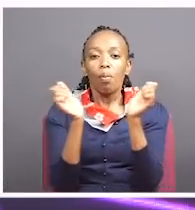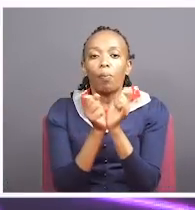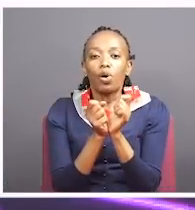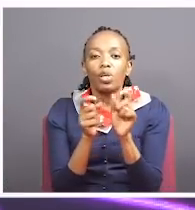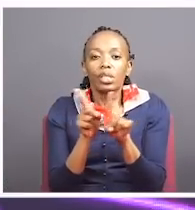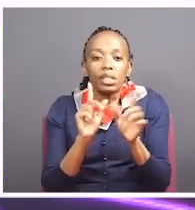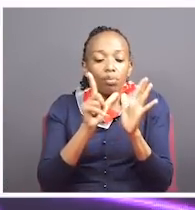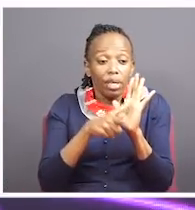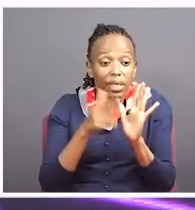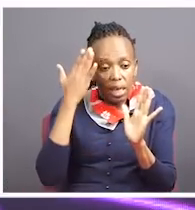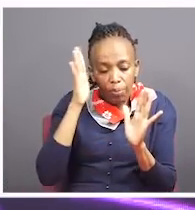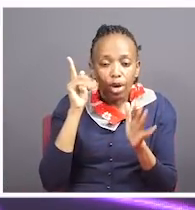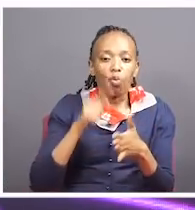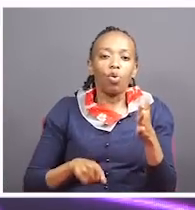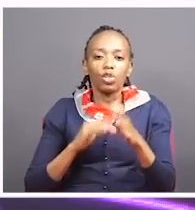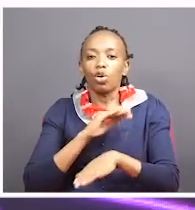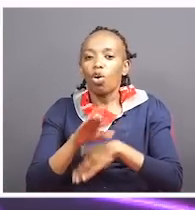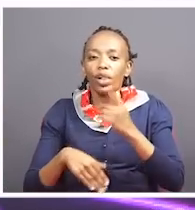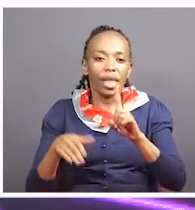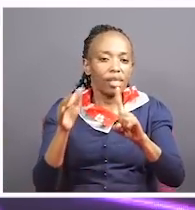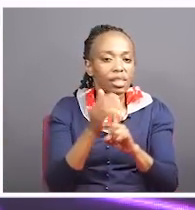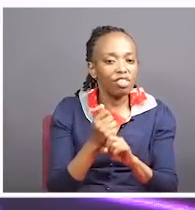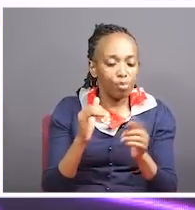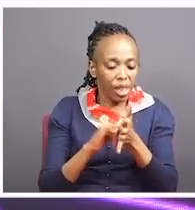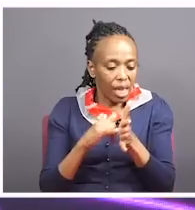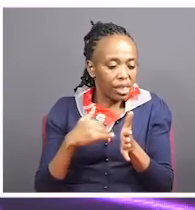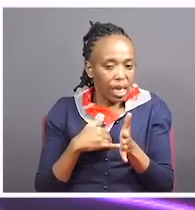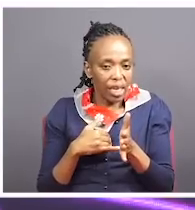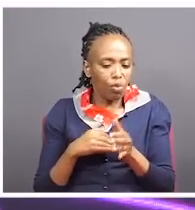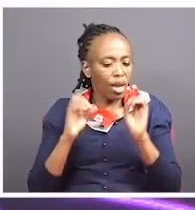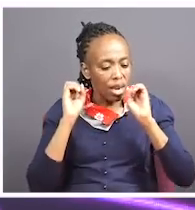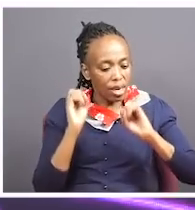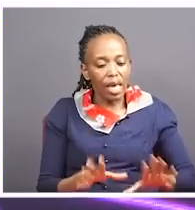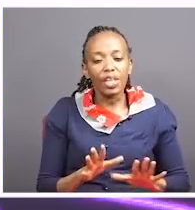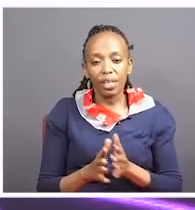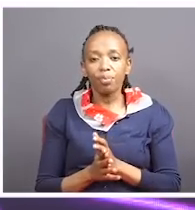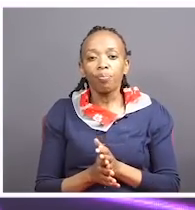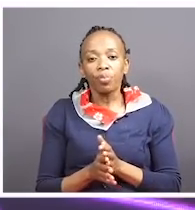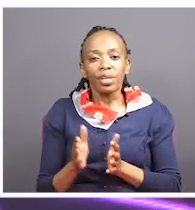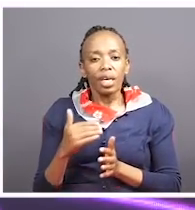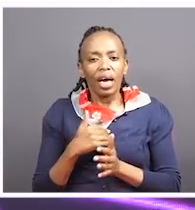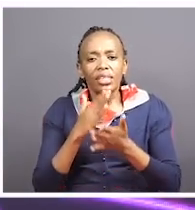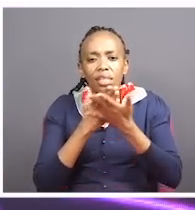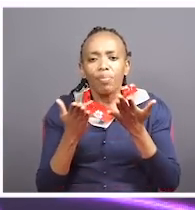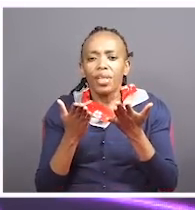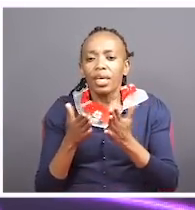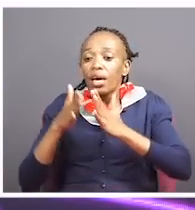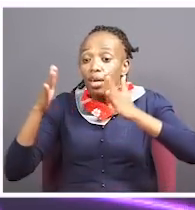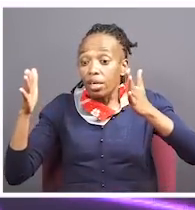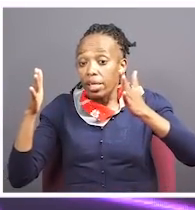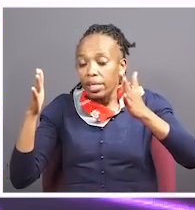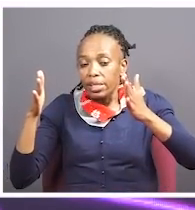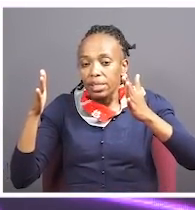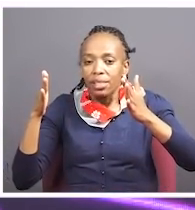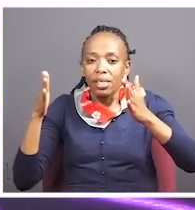Paul was later to discover that all the achievements that he had were nothing. There was something